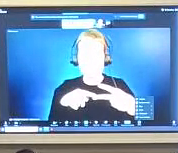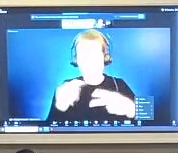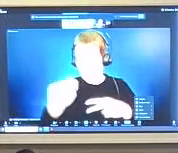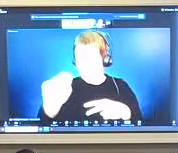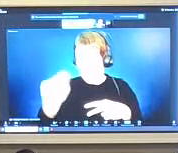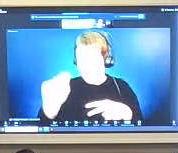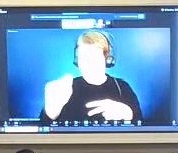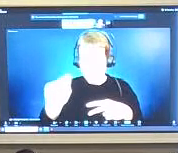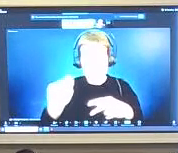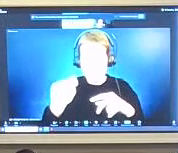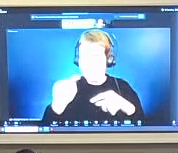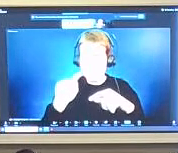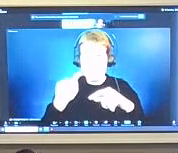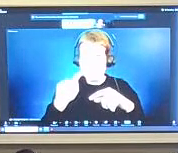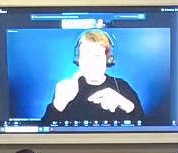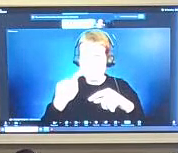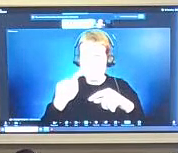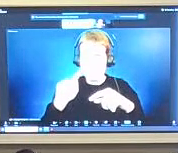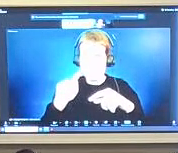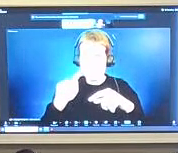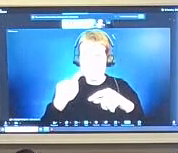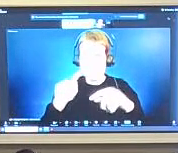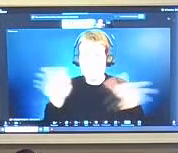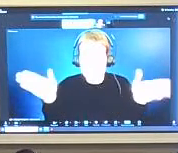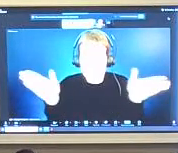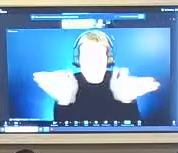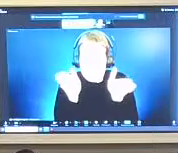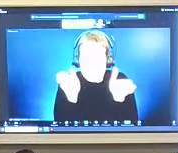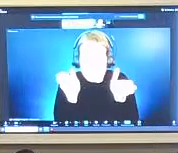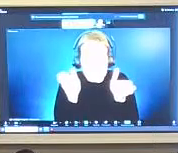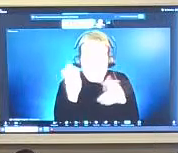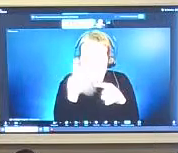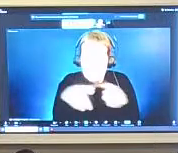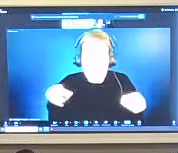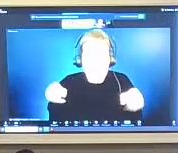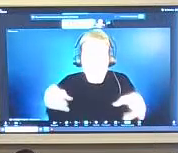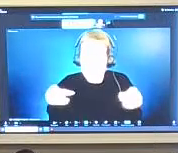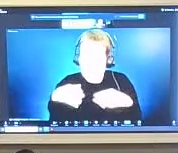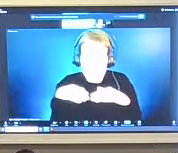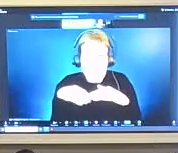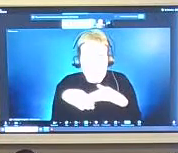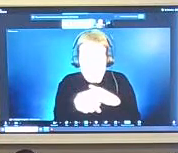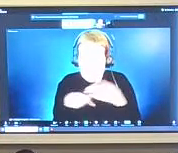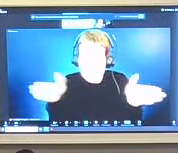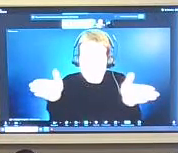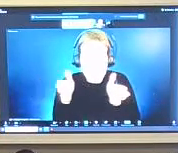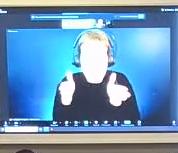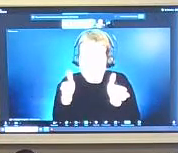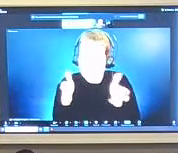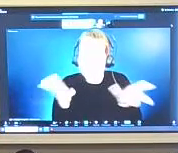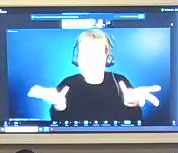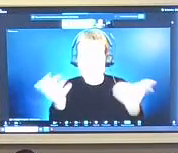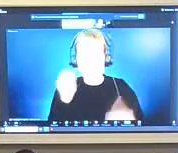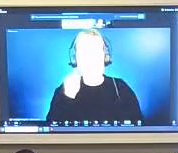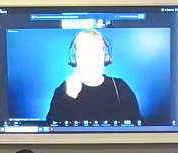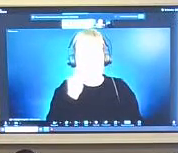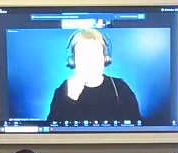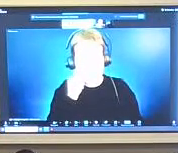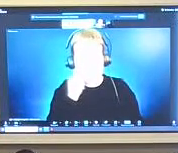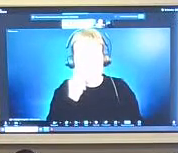there's no accessible stall in the bathrooms there. Okay.